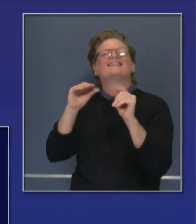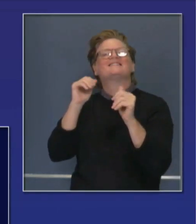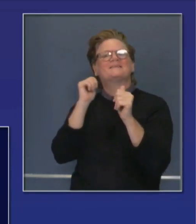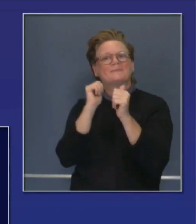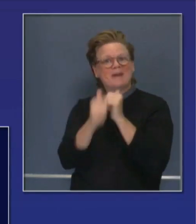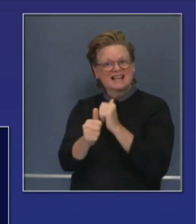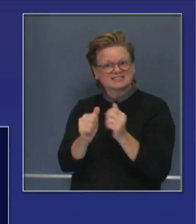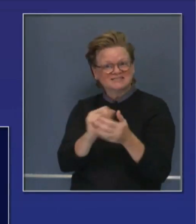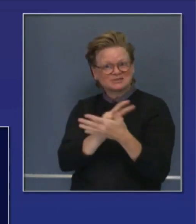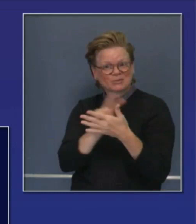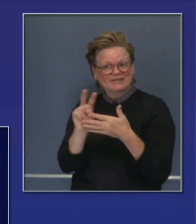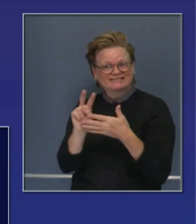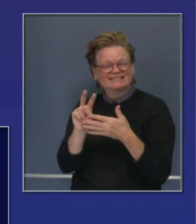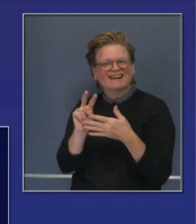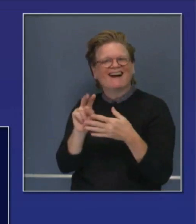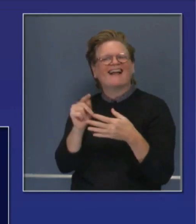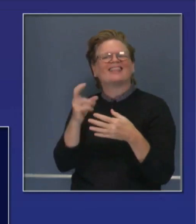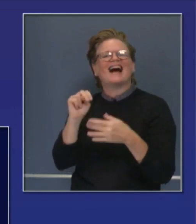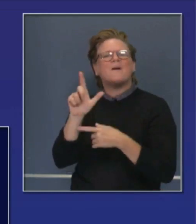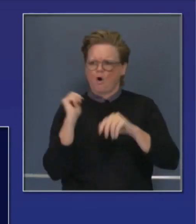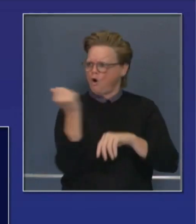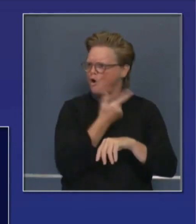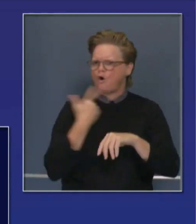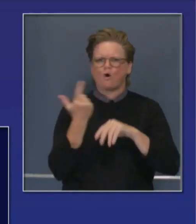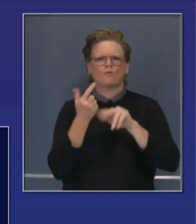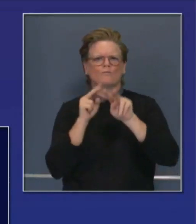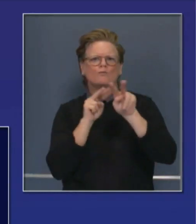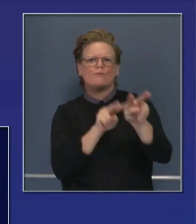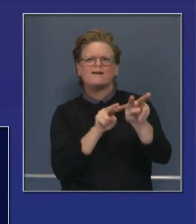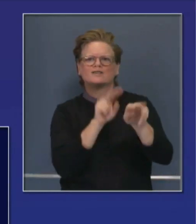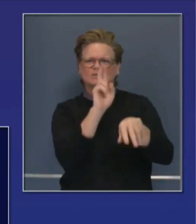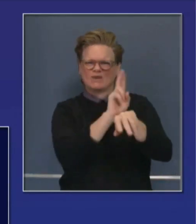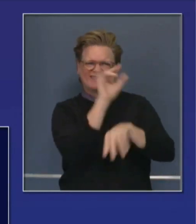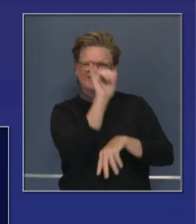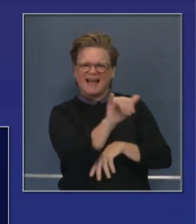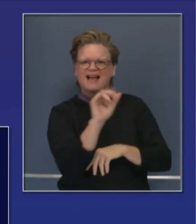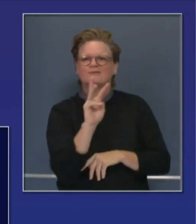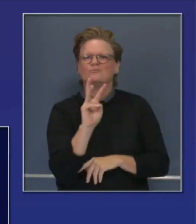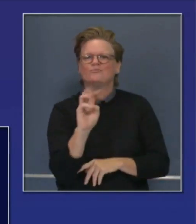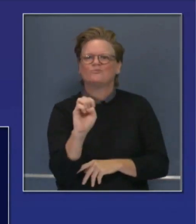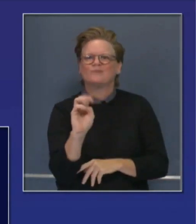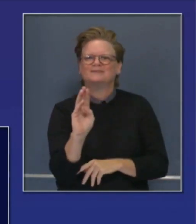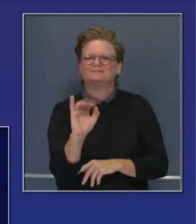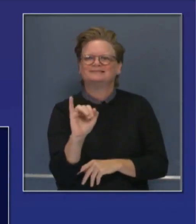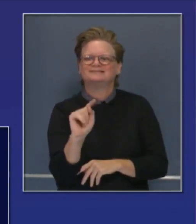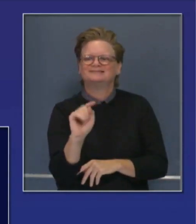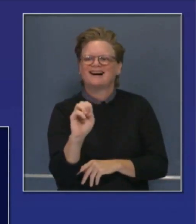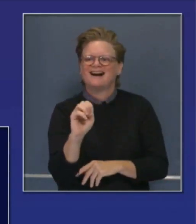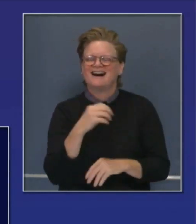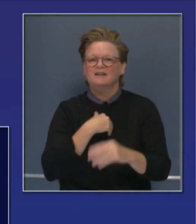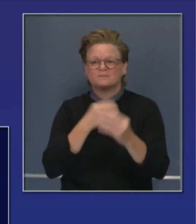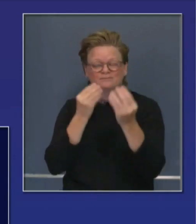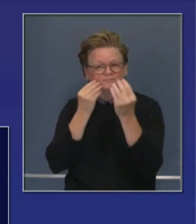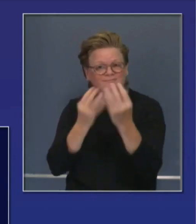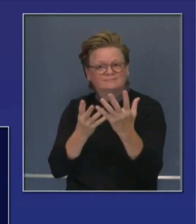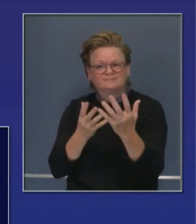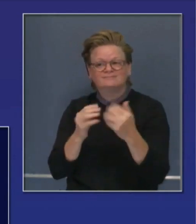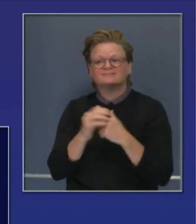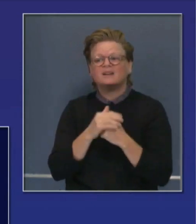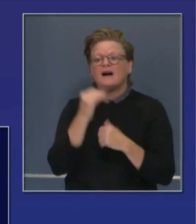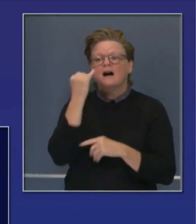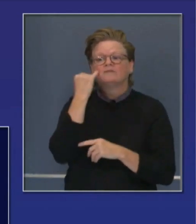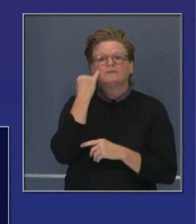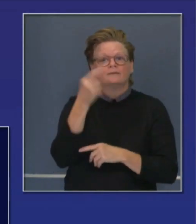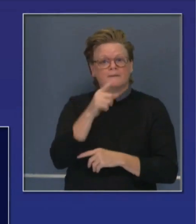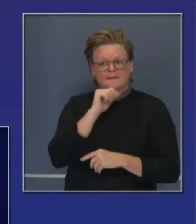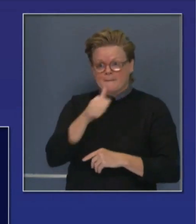public health officials say the local health orders have not changed and will remain in place until officials and the Board of Supervisors